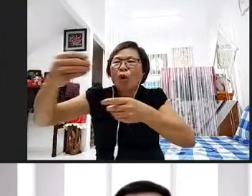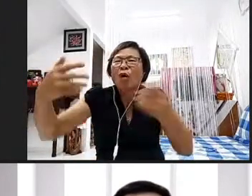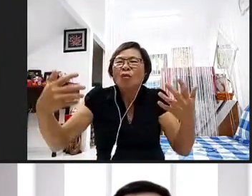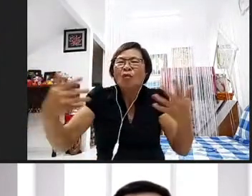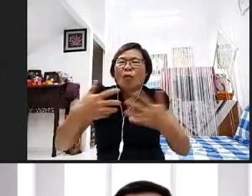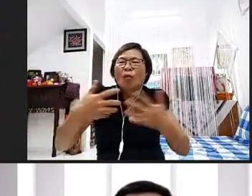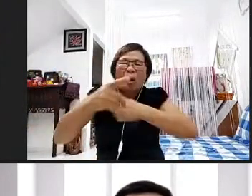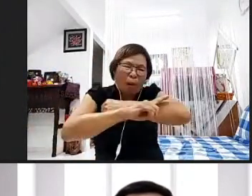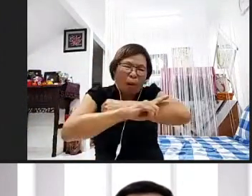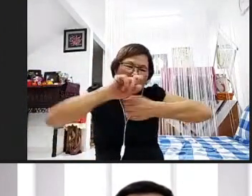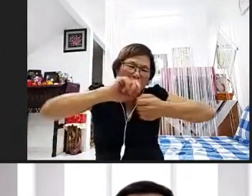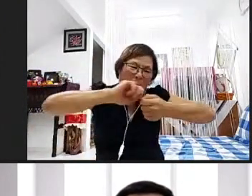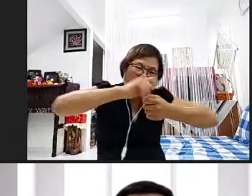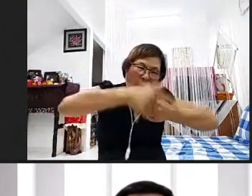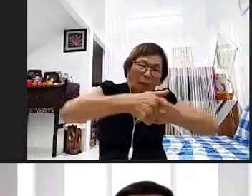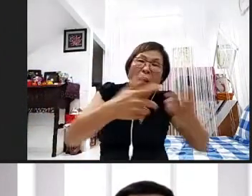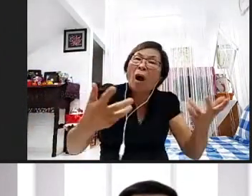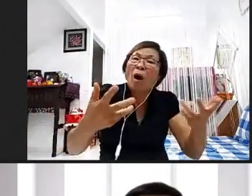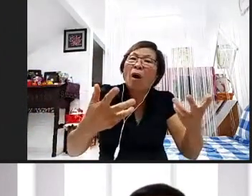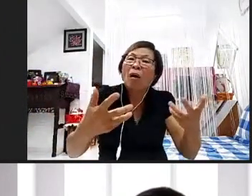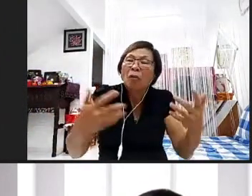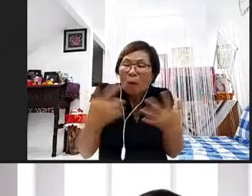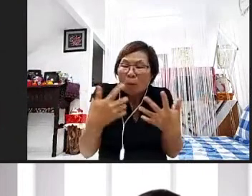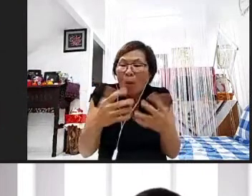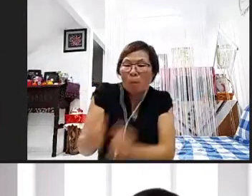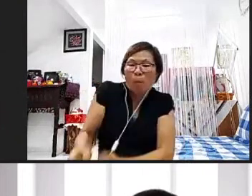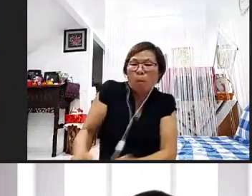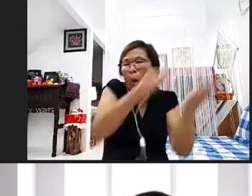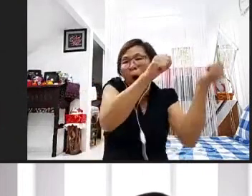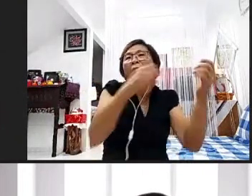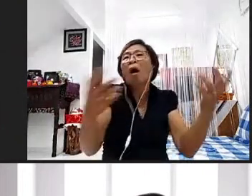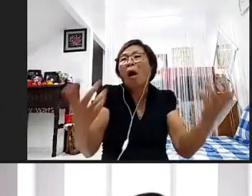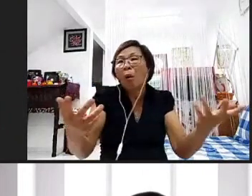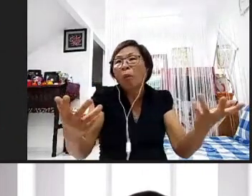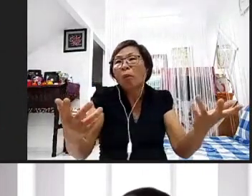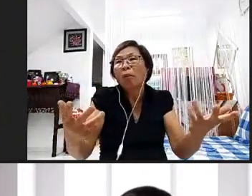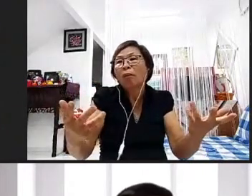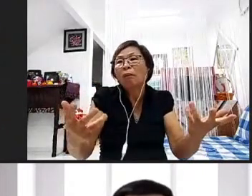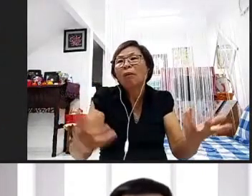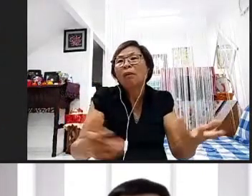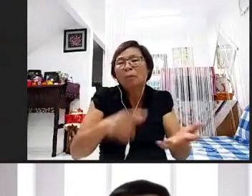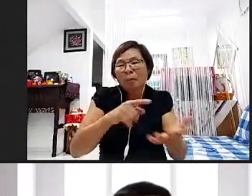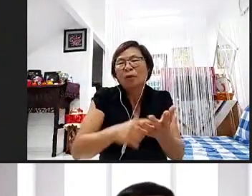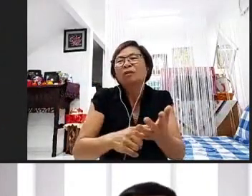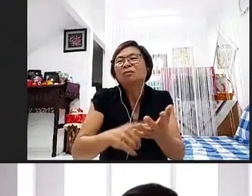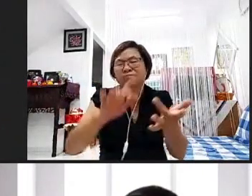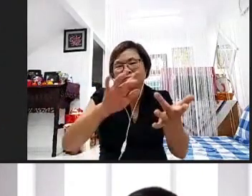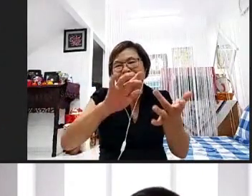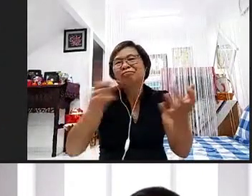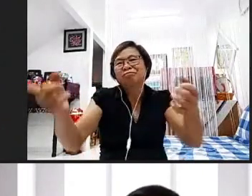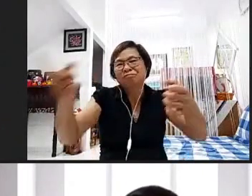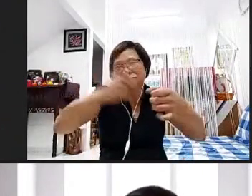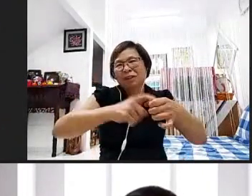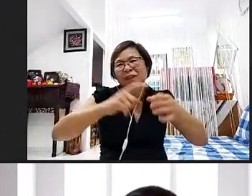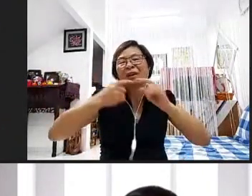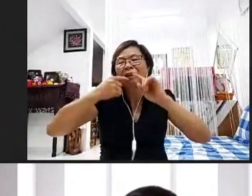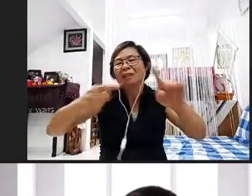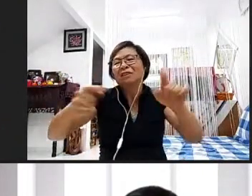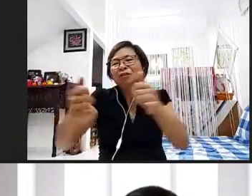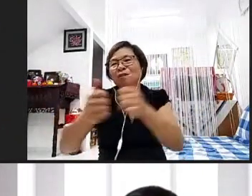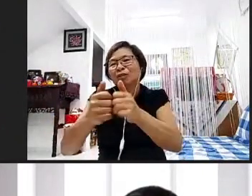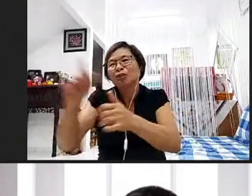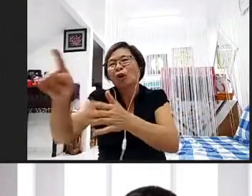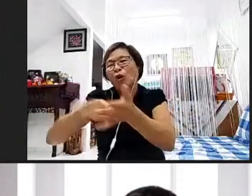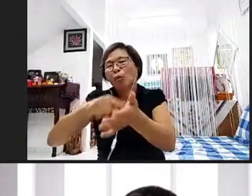summoned, how to actually remove this phobia. So because I think this is quite interrelated and you can answer it together with your comment